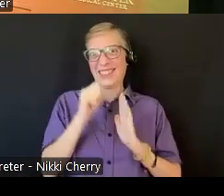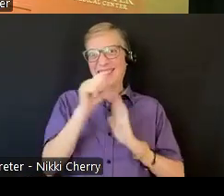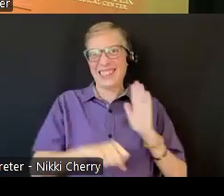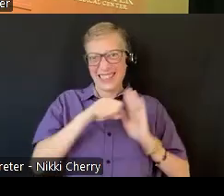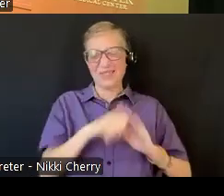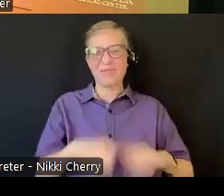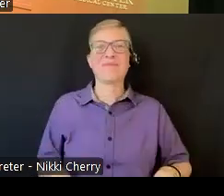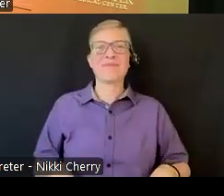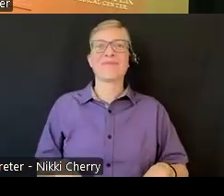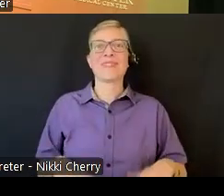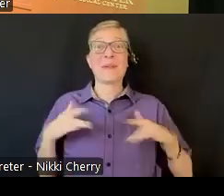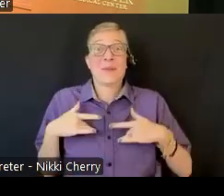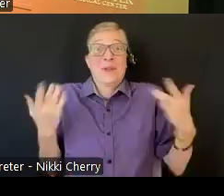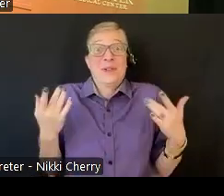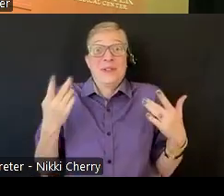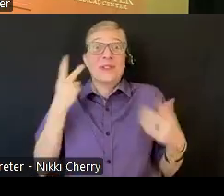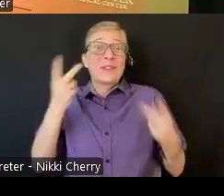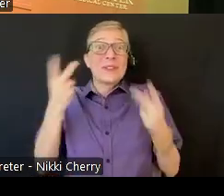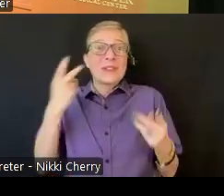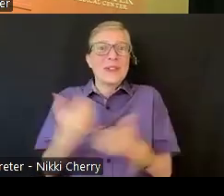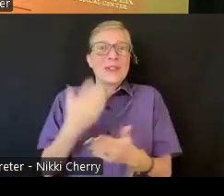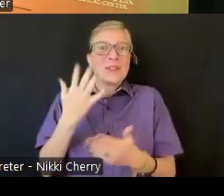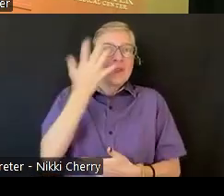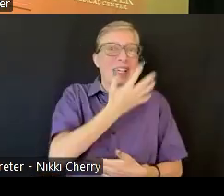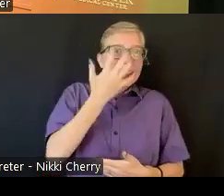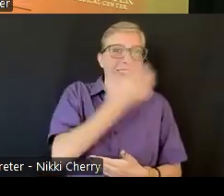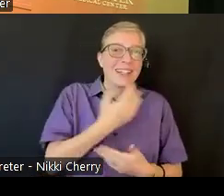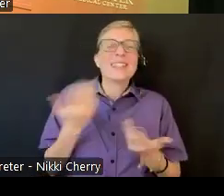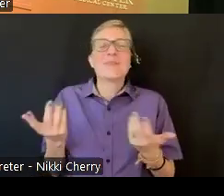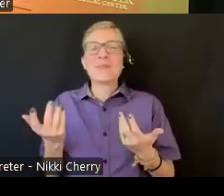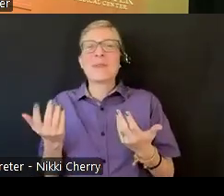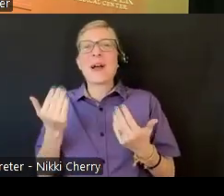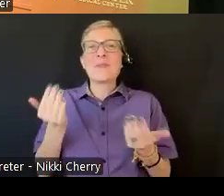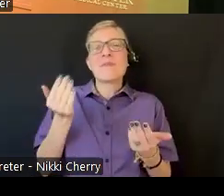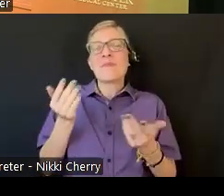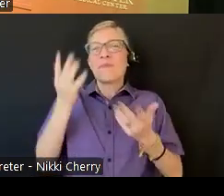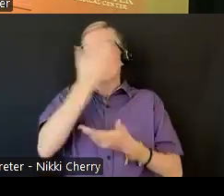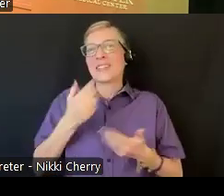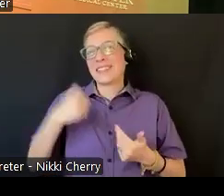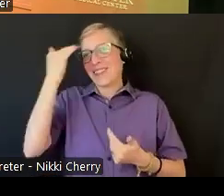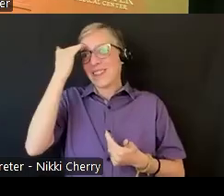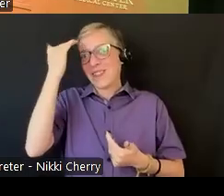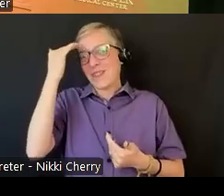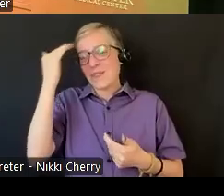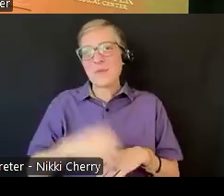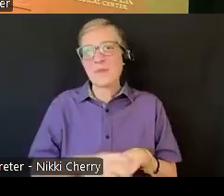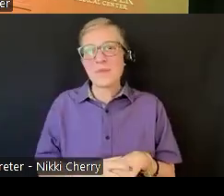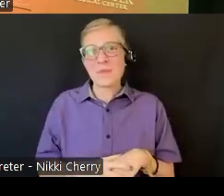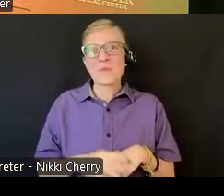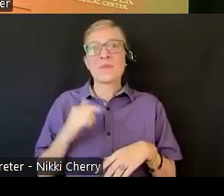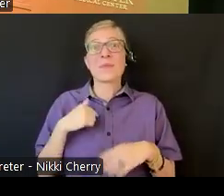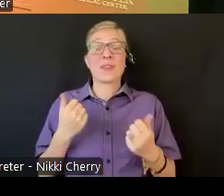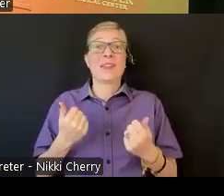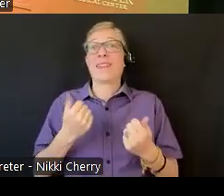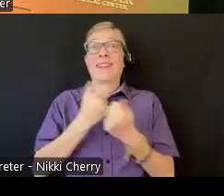actually to see so many new faces, but so many familiar faces as well. I love this space for so many reasons, including the fact of it